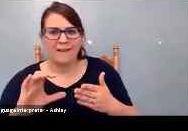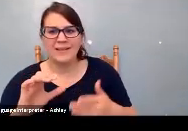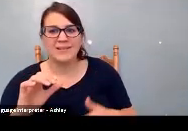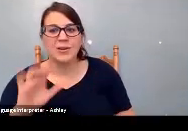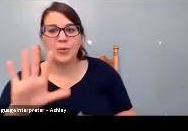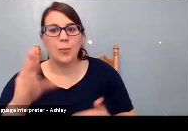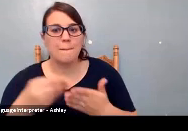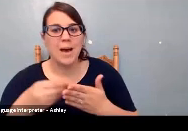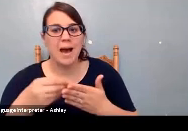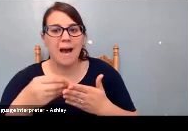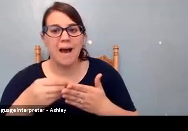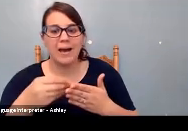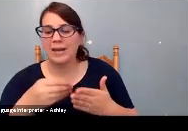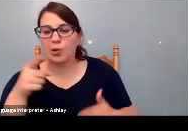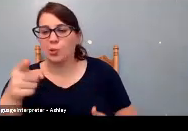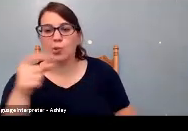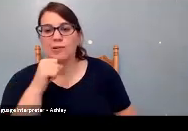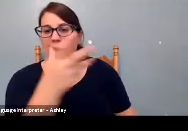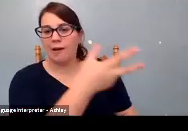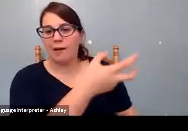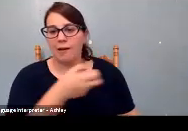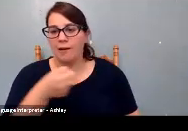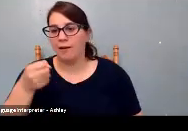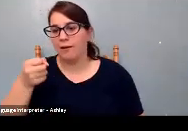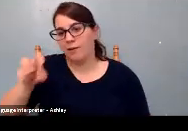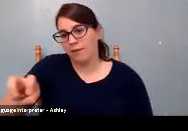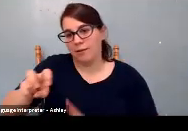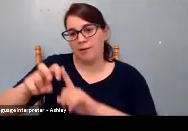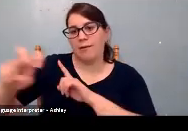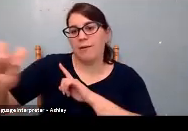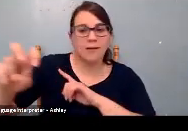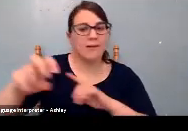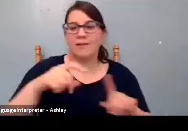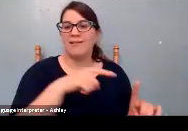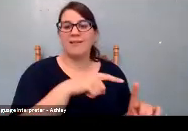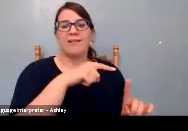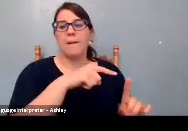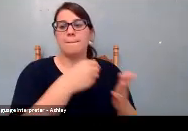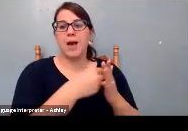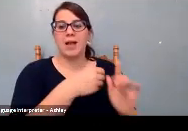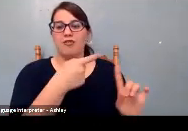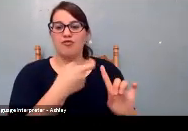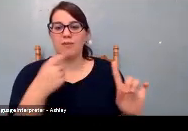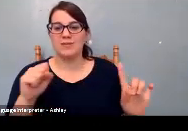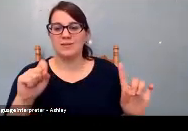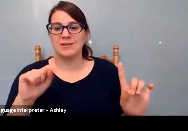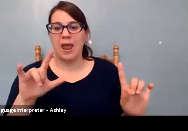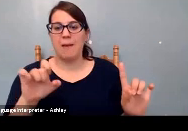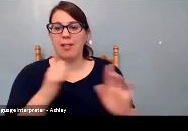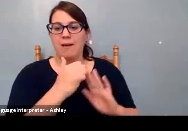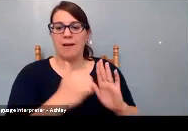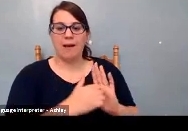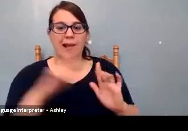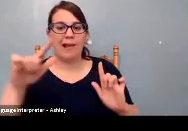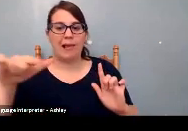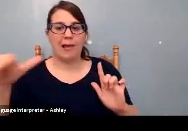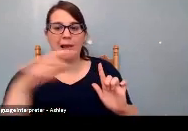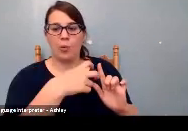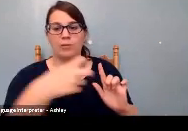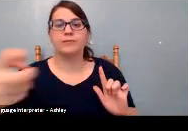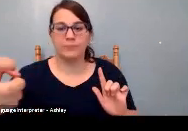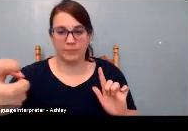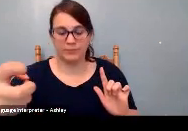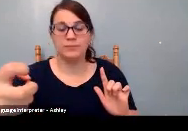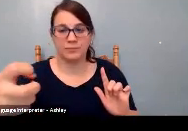The check goes straight from the stable account to the lender or the landlord. And then the third way to